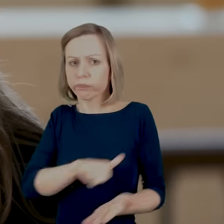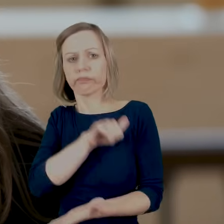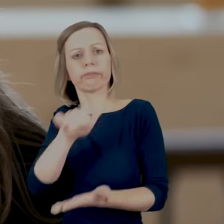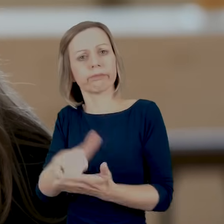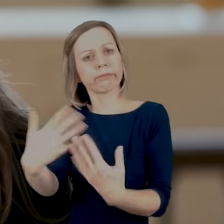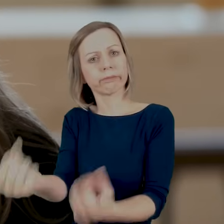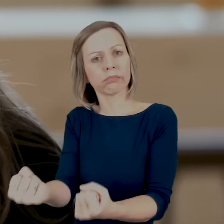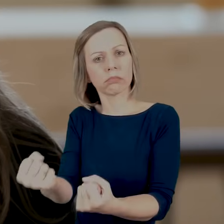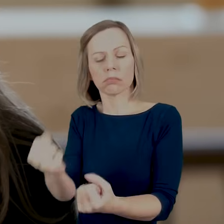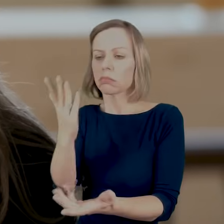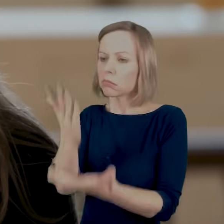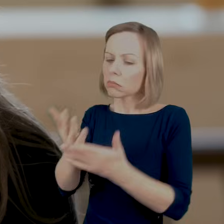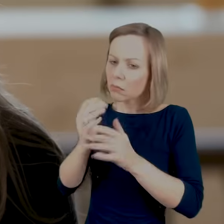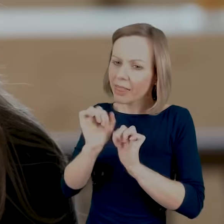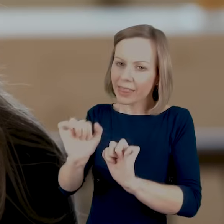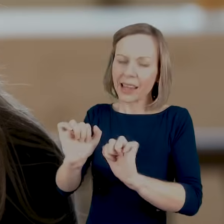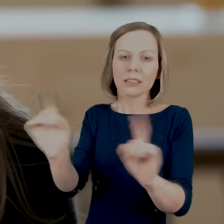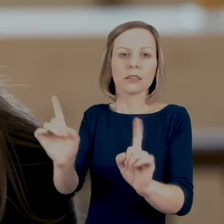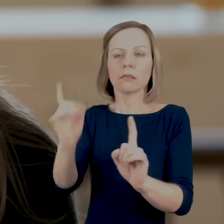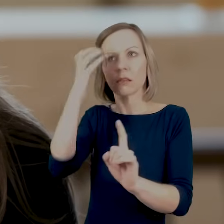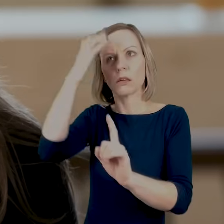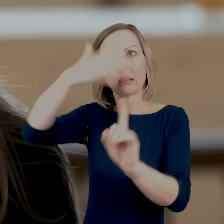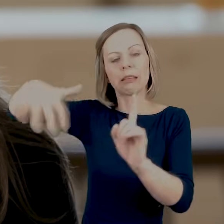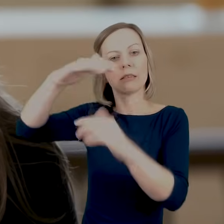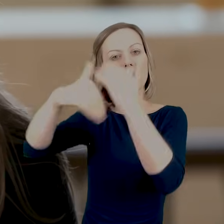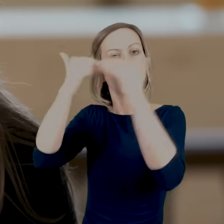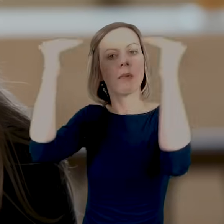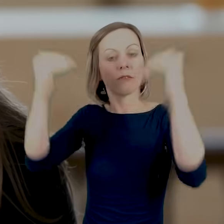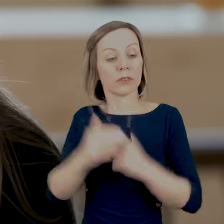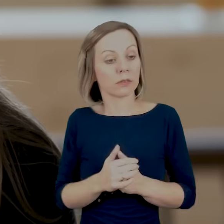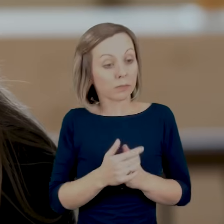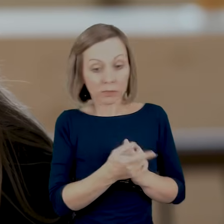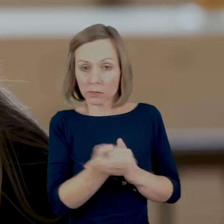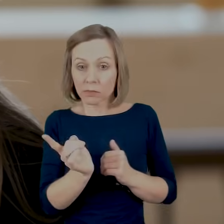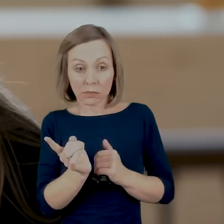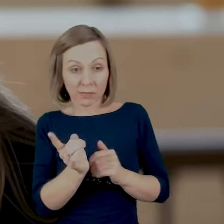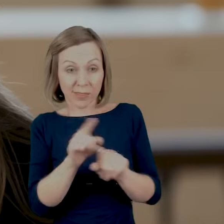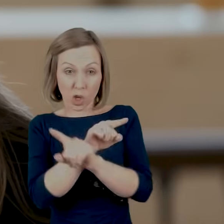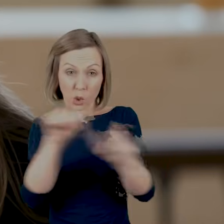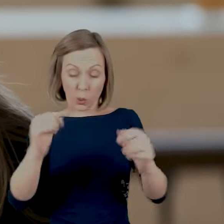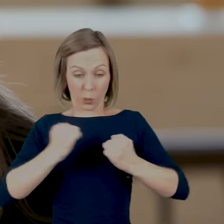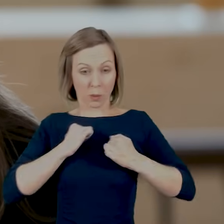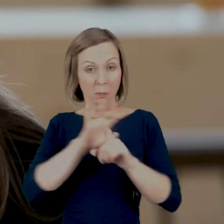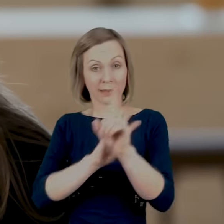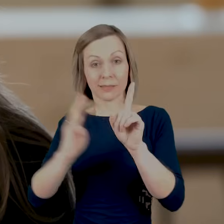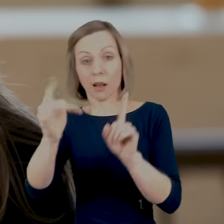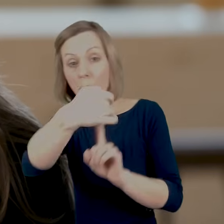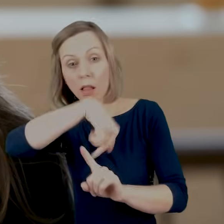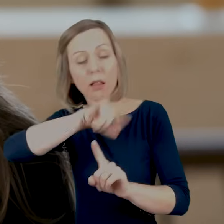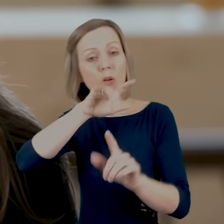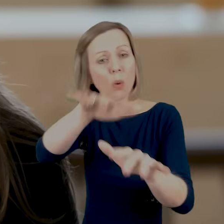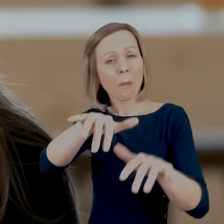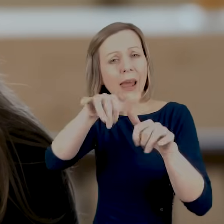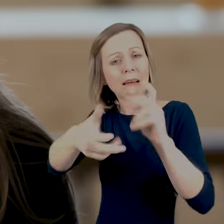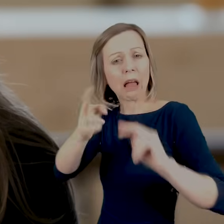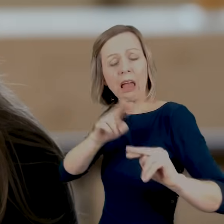are those who are persecuted for righteousness' sake, for theirs is the kingdom of heaven. Blessed are